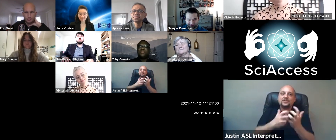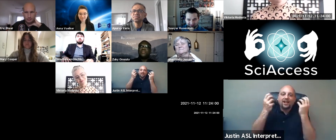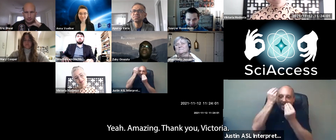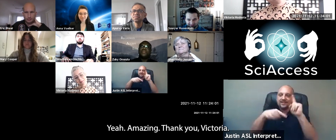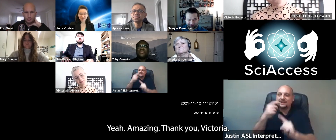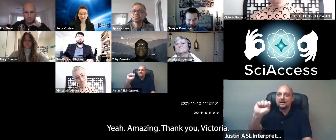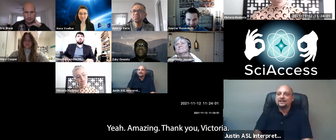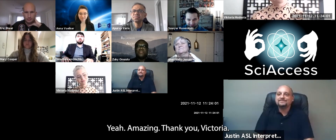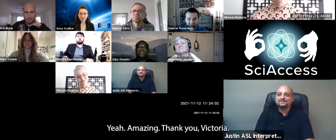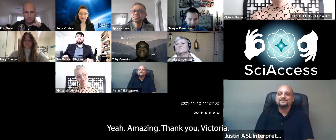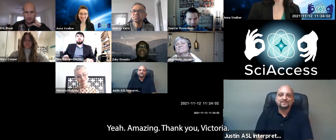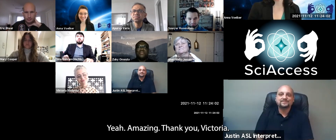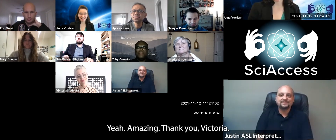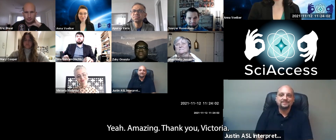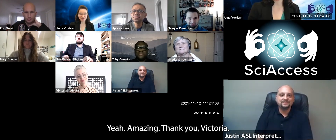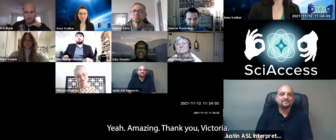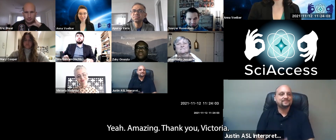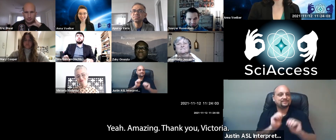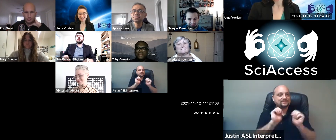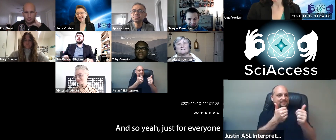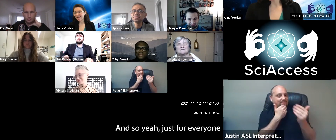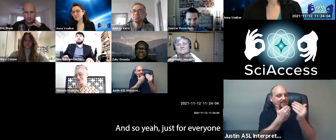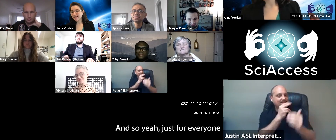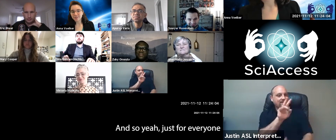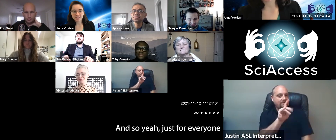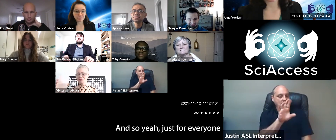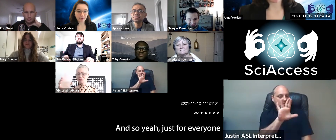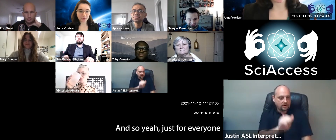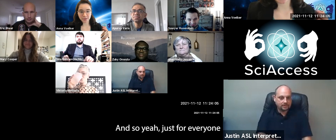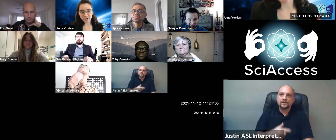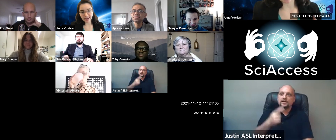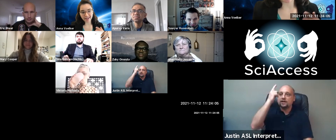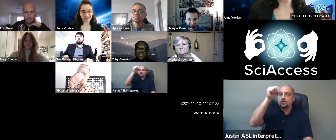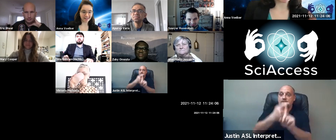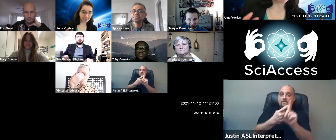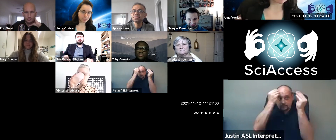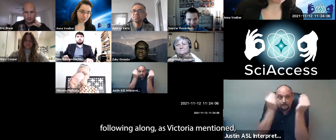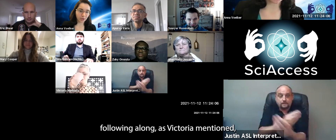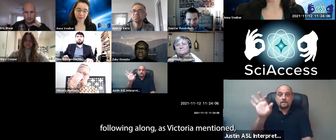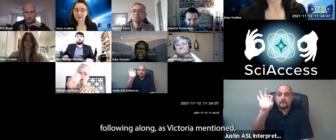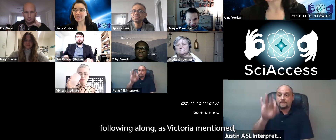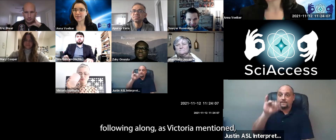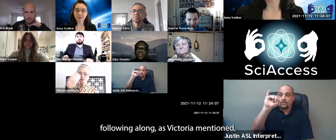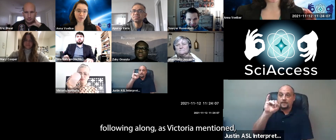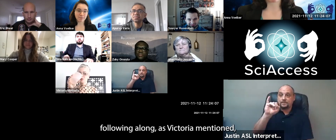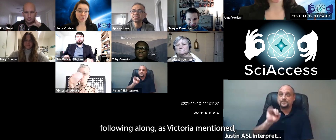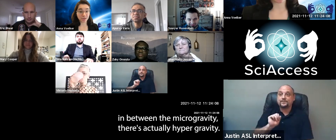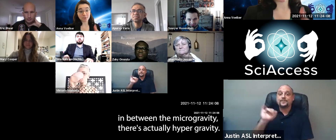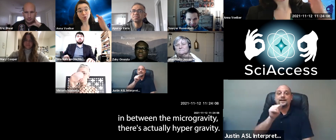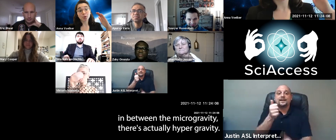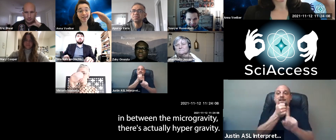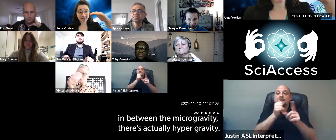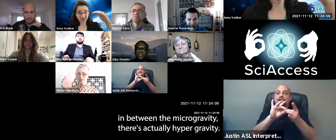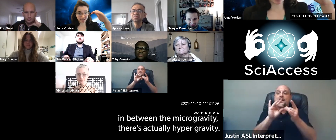about. Yeah. Amazing. Thank you, Victoria. And so, yeah, just for everyone following along, as Victoria mentioned,